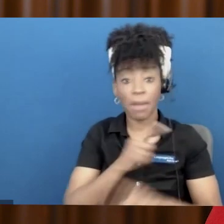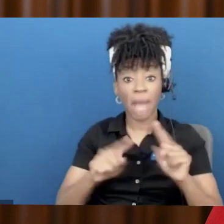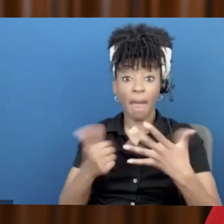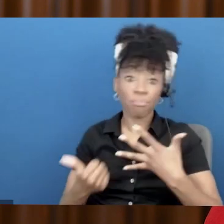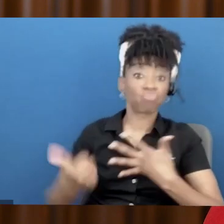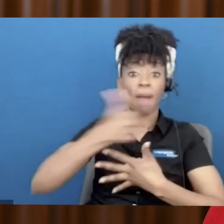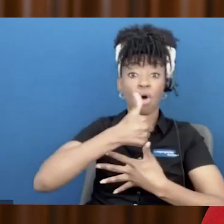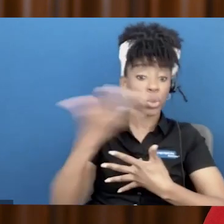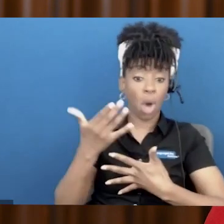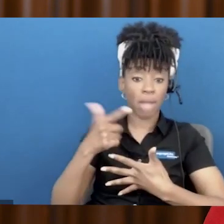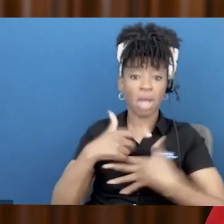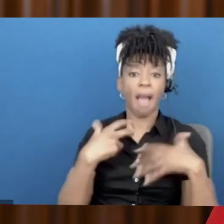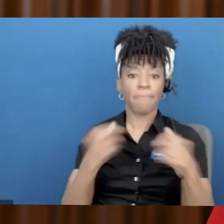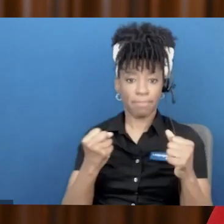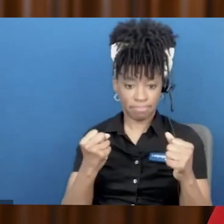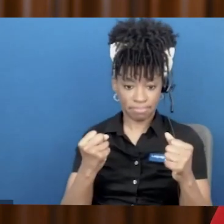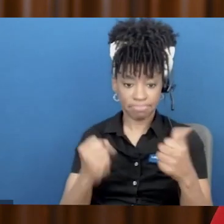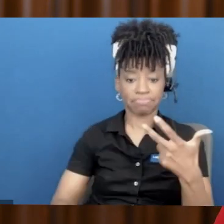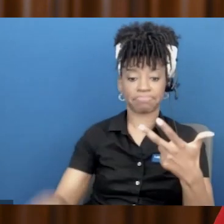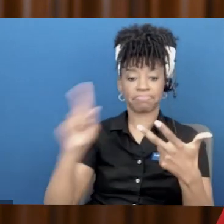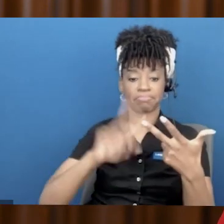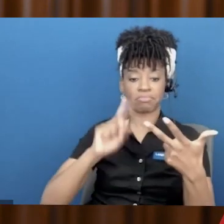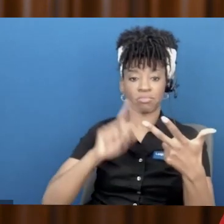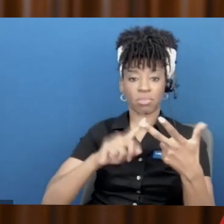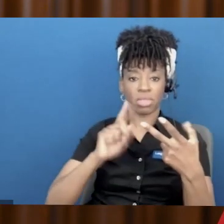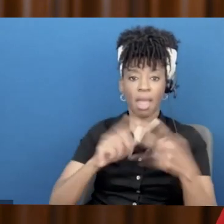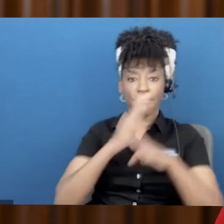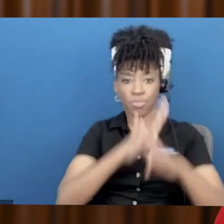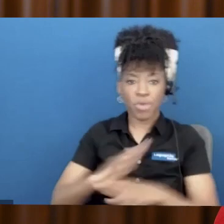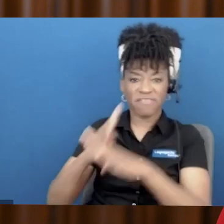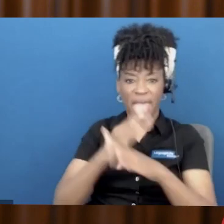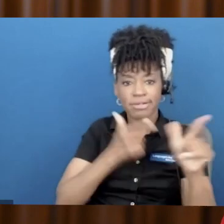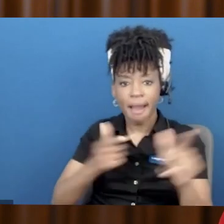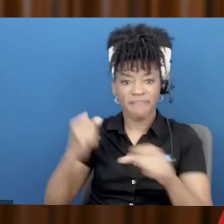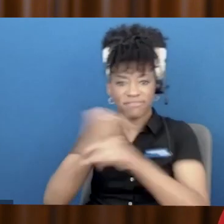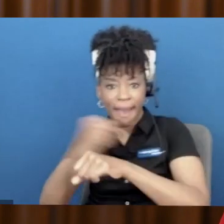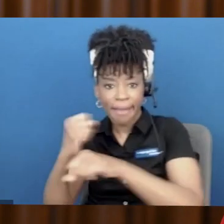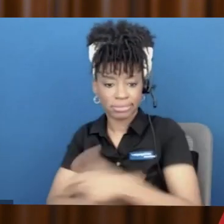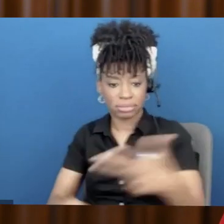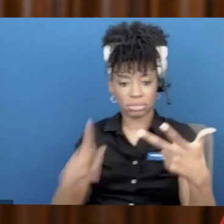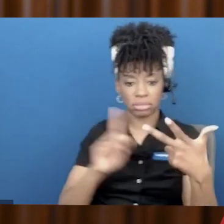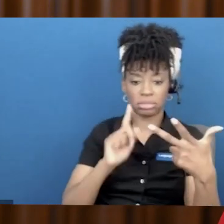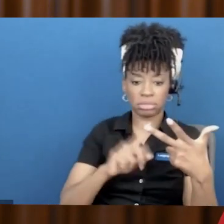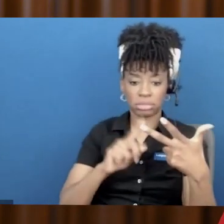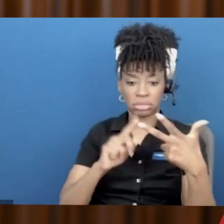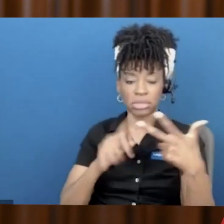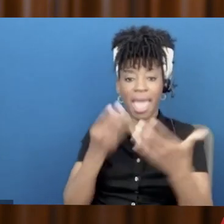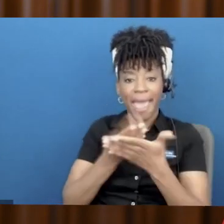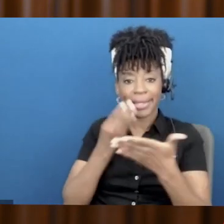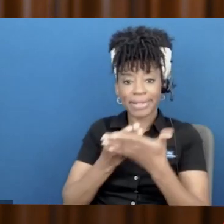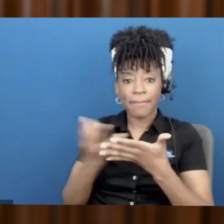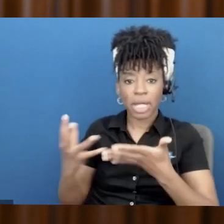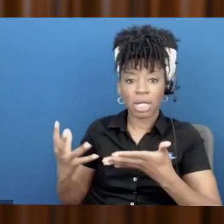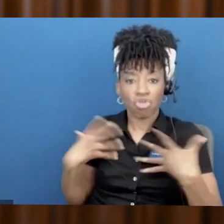year. Violence prevention will be a priority this year. Equitable economic recovery will be